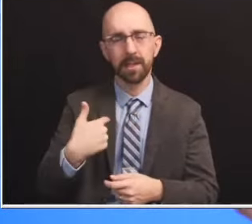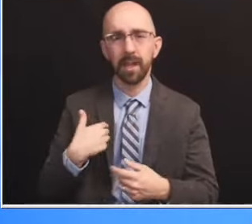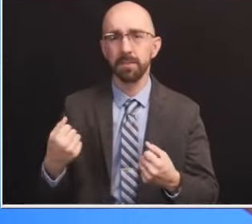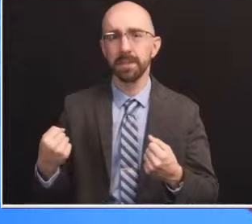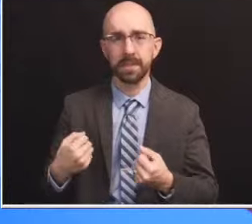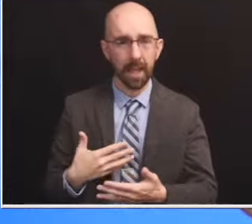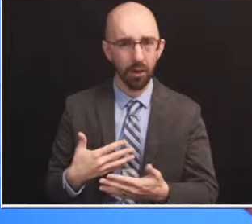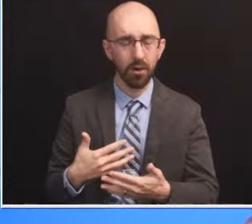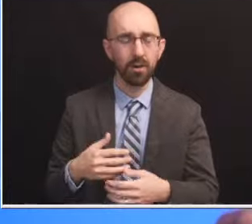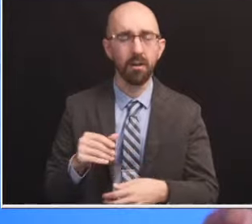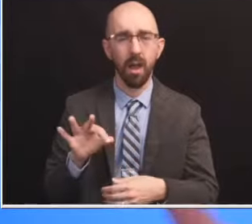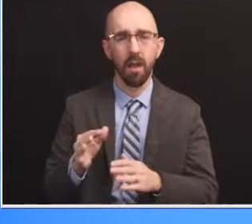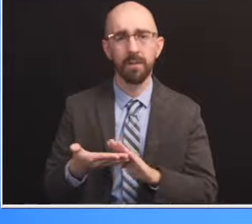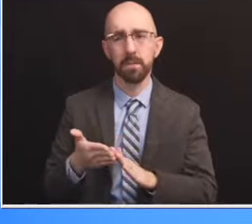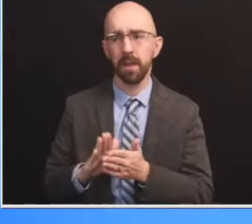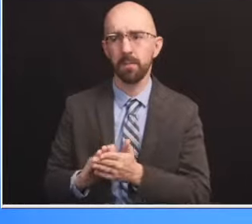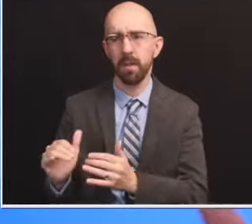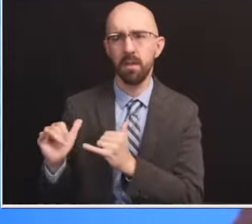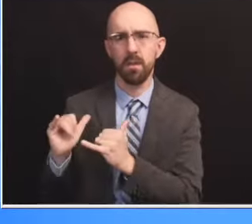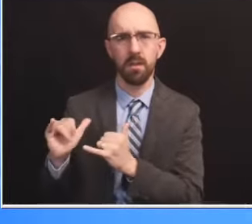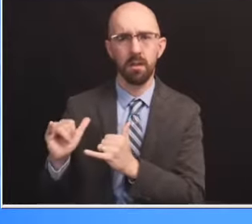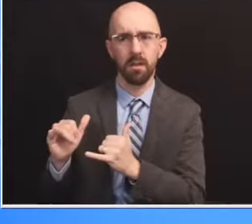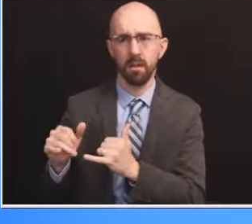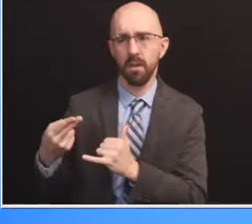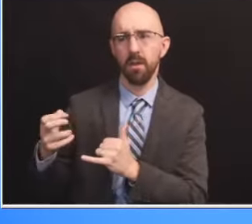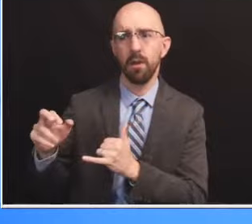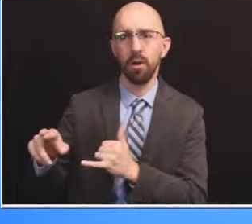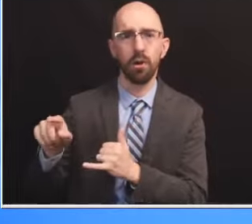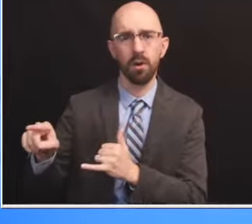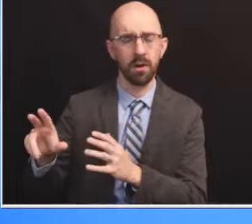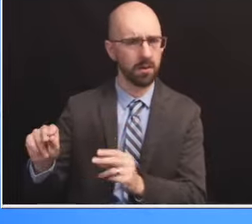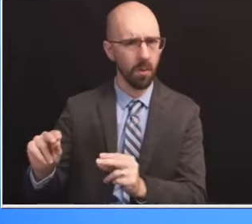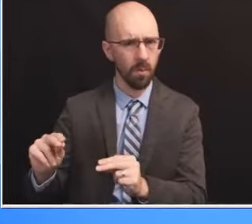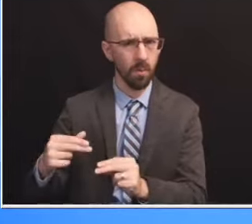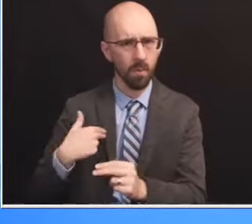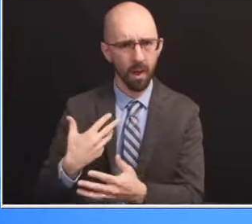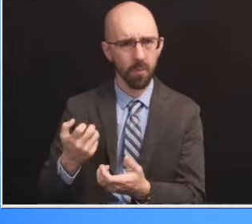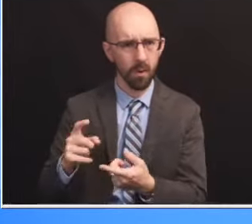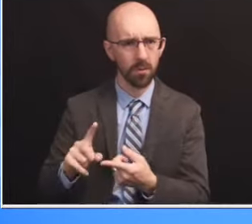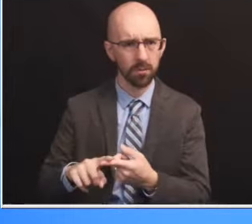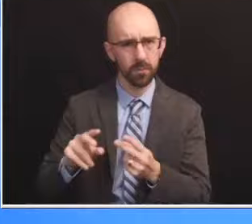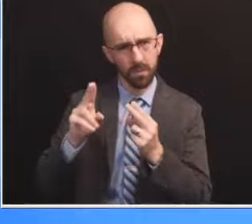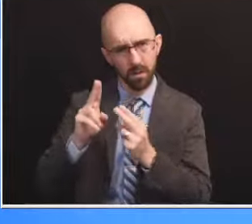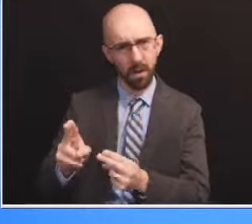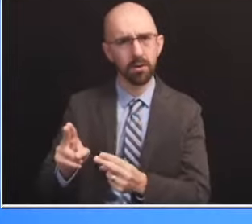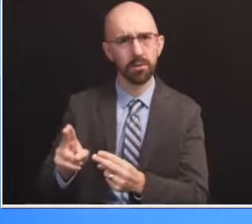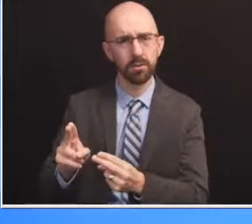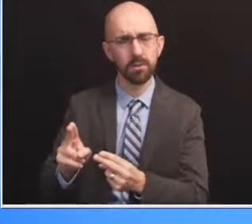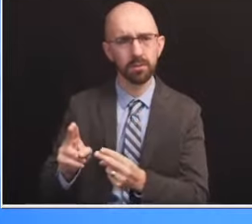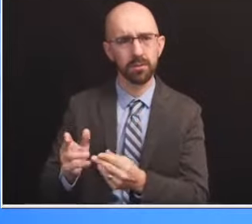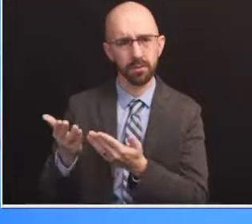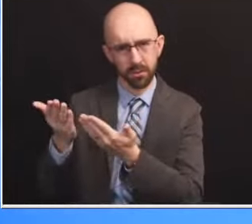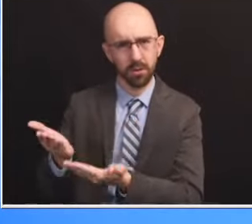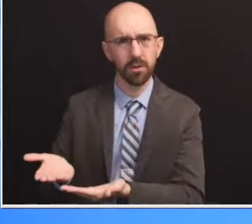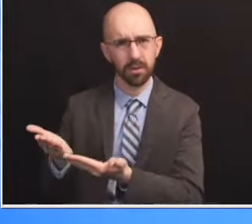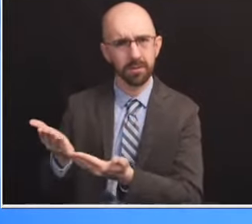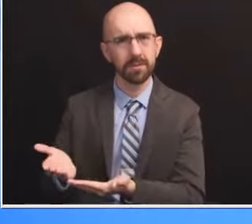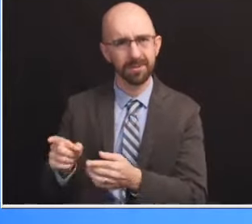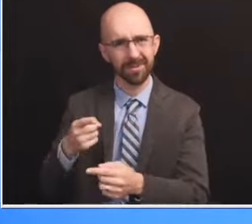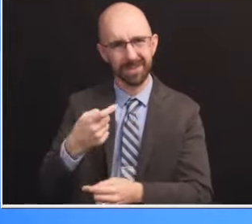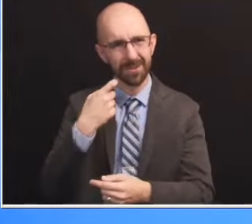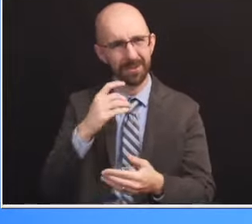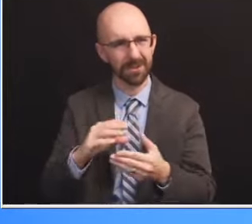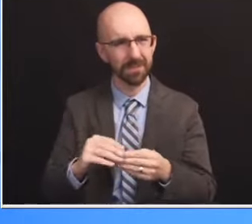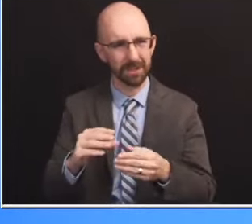of becoming her. It's because I want to honor her, as you just said, you know,